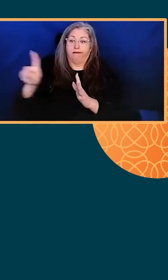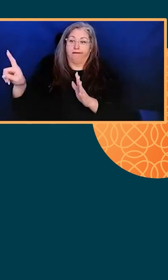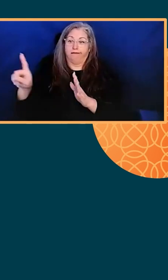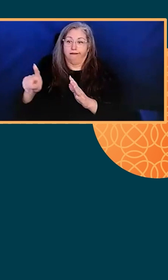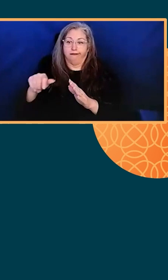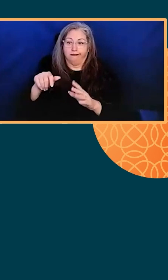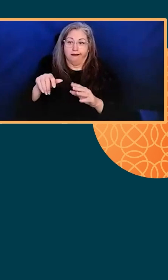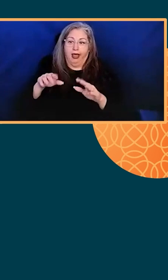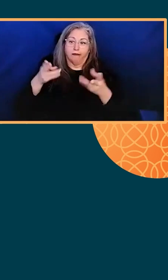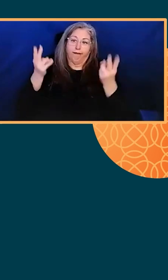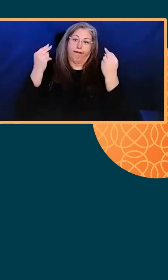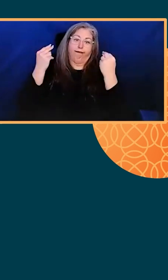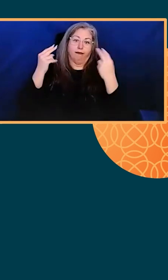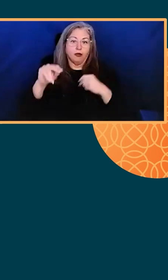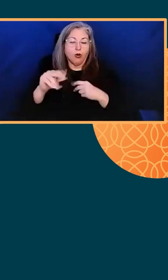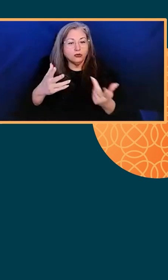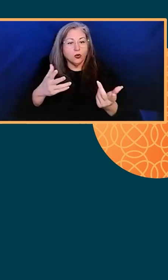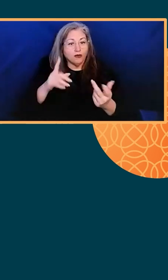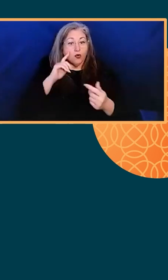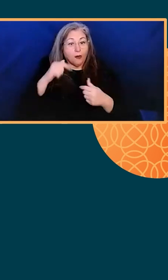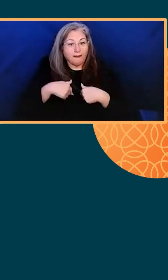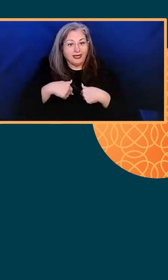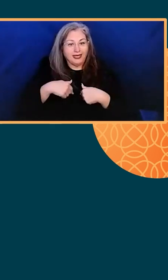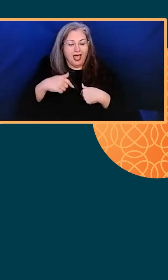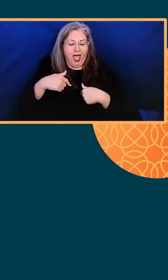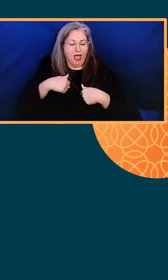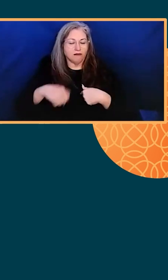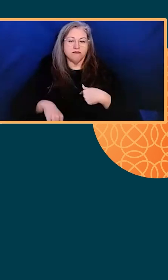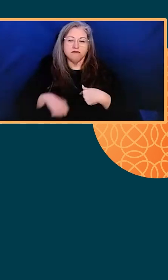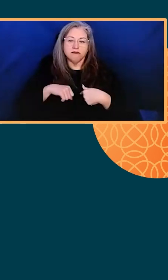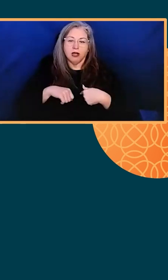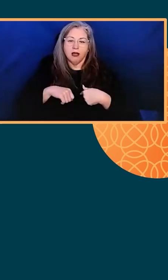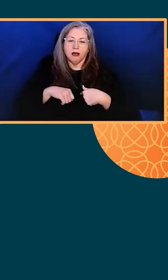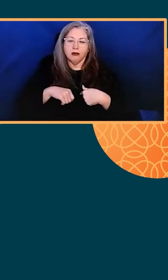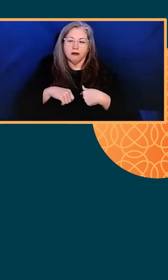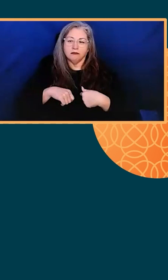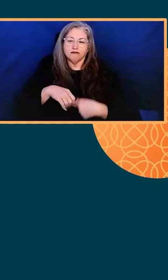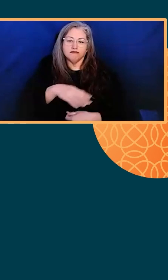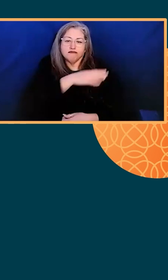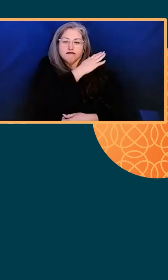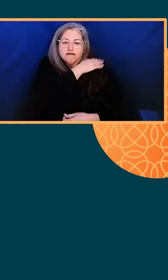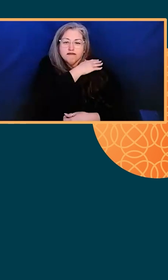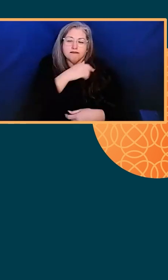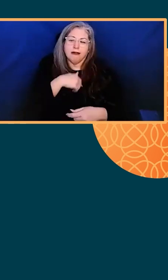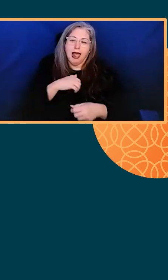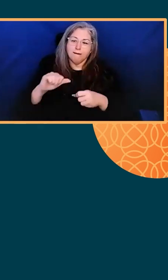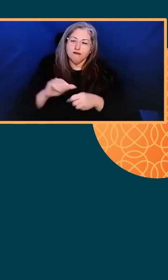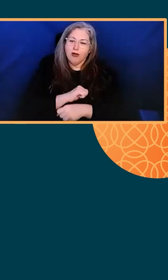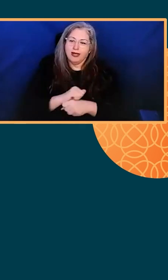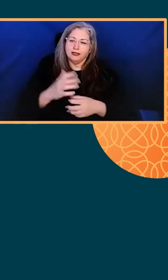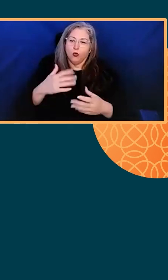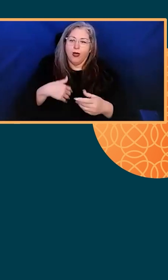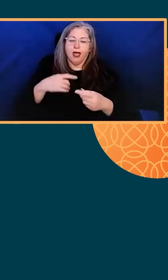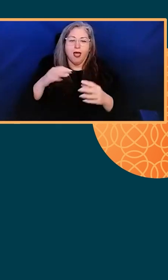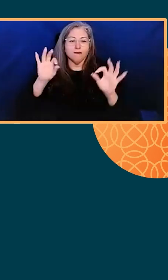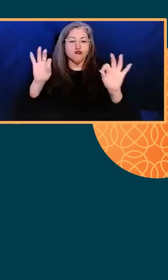So that's, you know, to me, that's a feather in my cap that I've actually been practicing what I preach. And that's very much a big belief